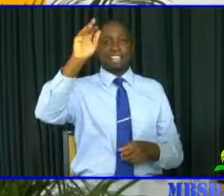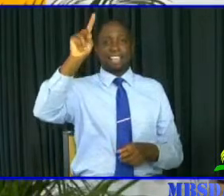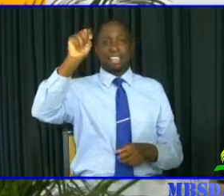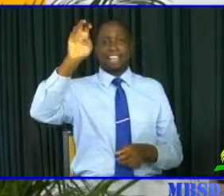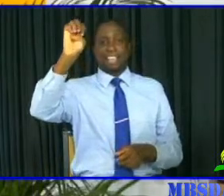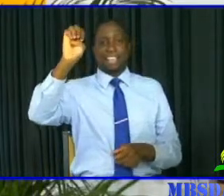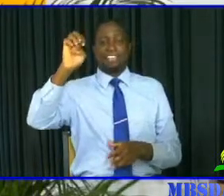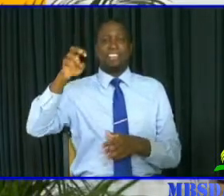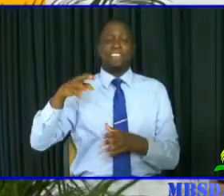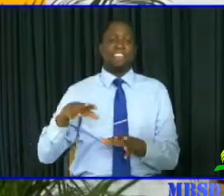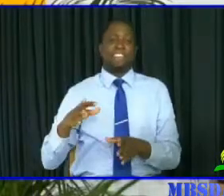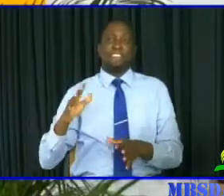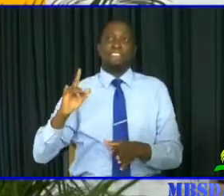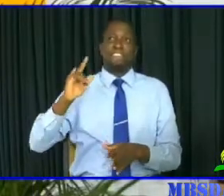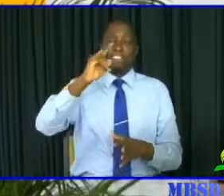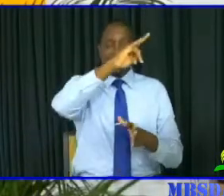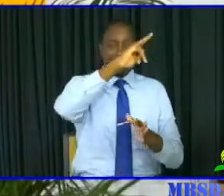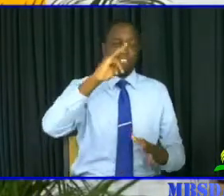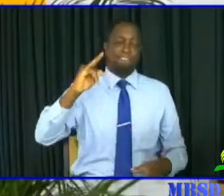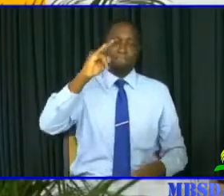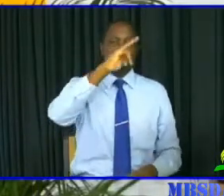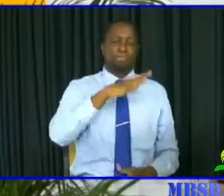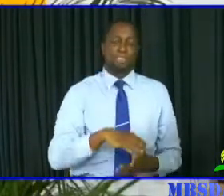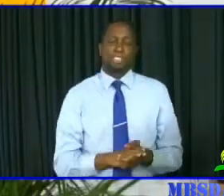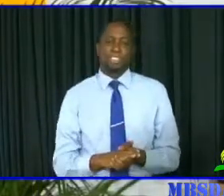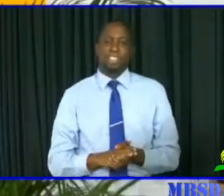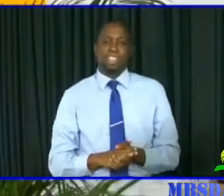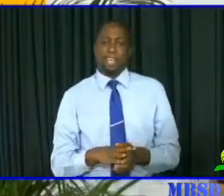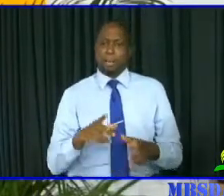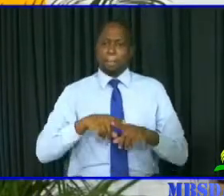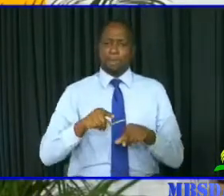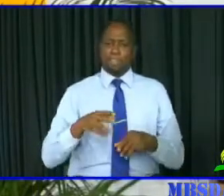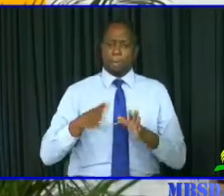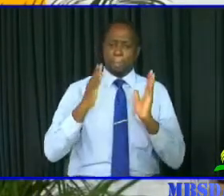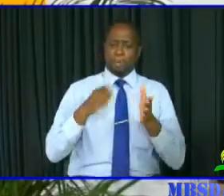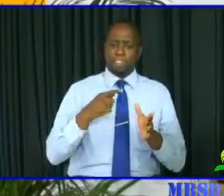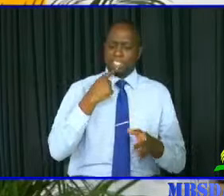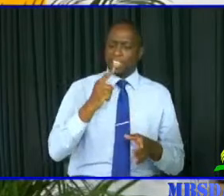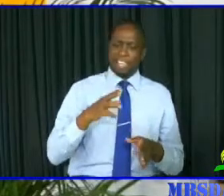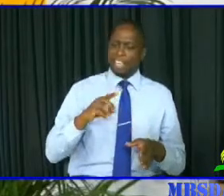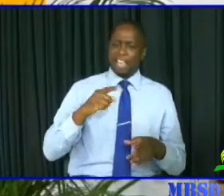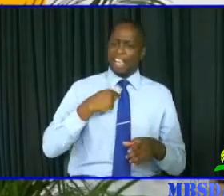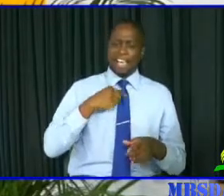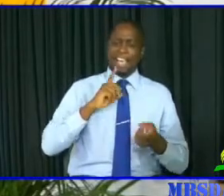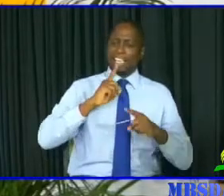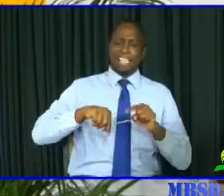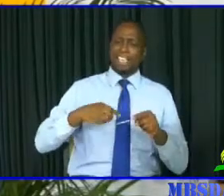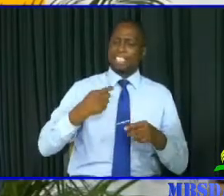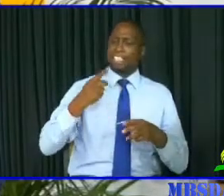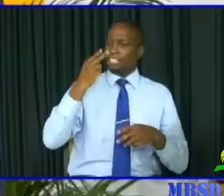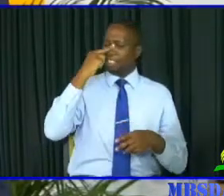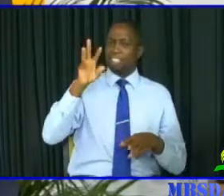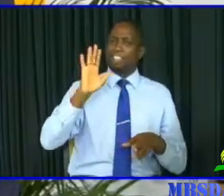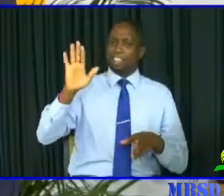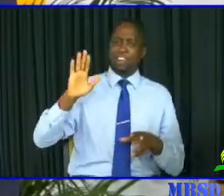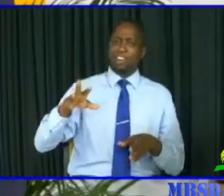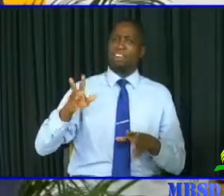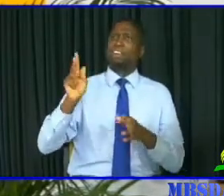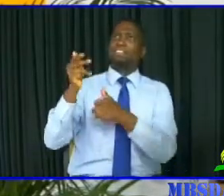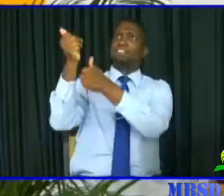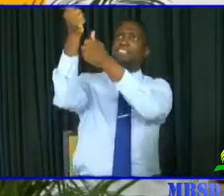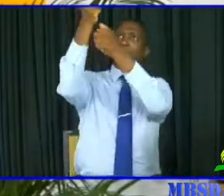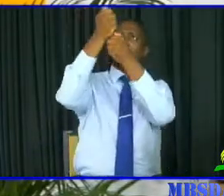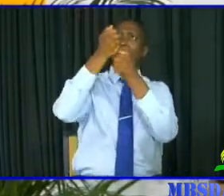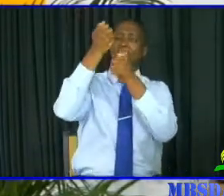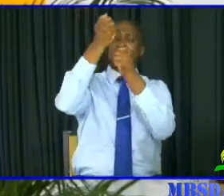your kite. So I don't know if you're really serious about what you're doing. And then the youngster said, that's all right.